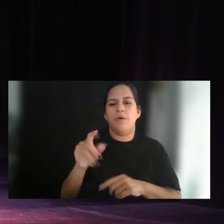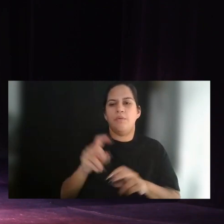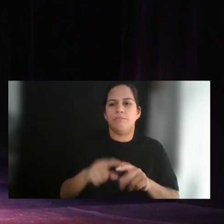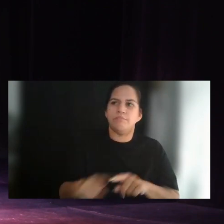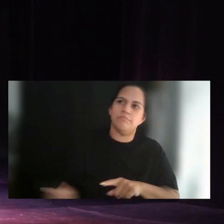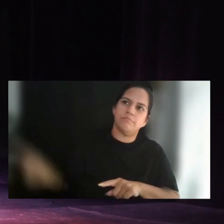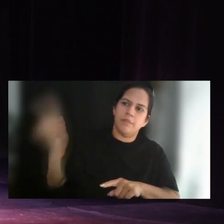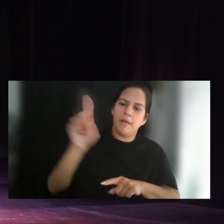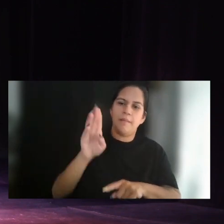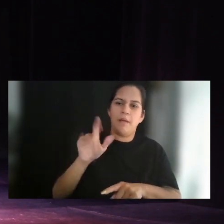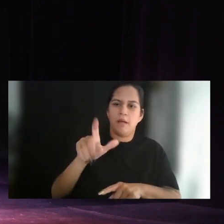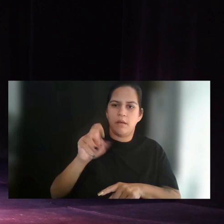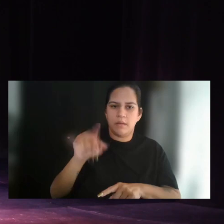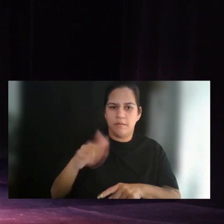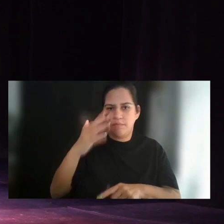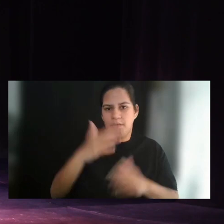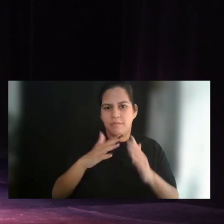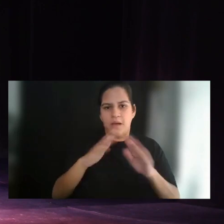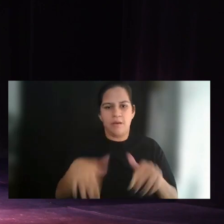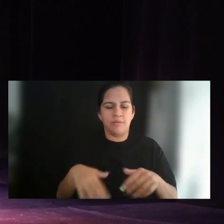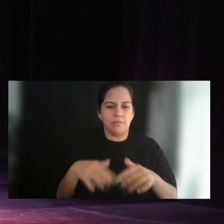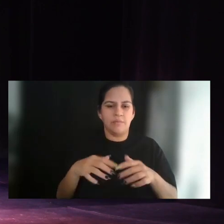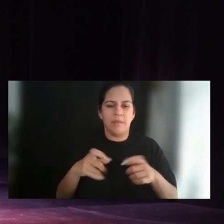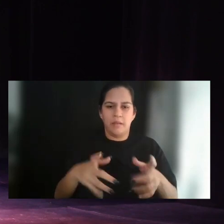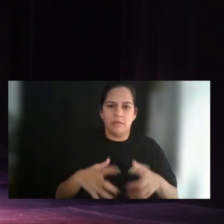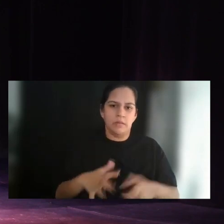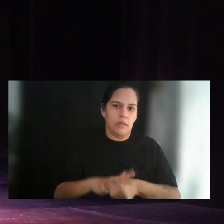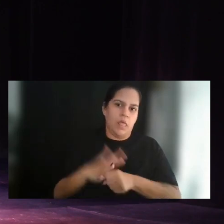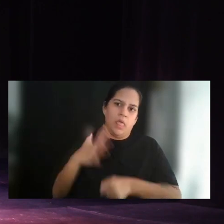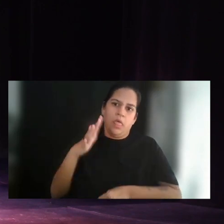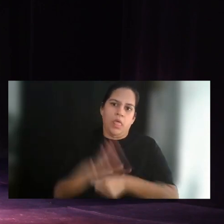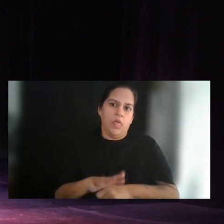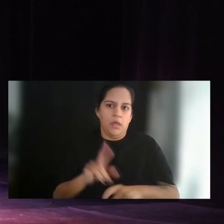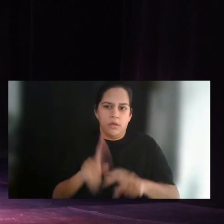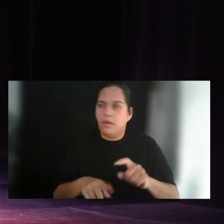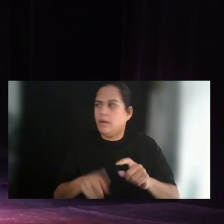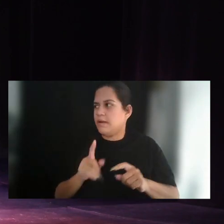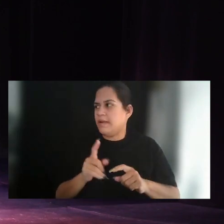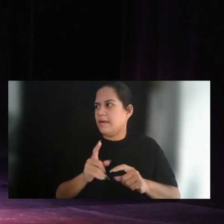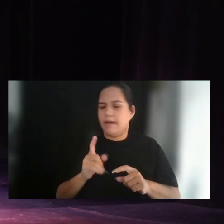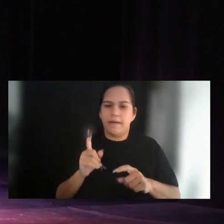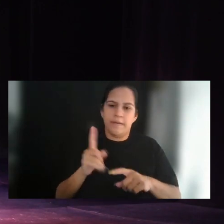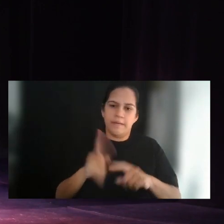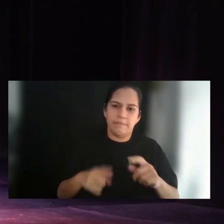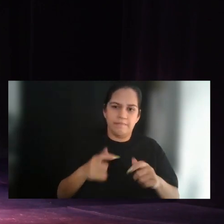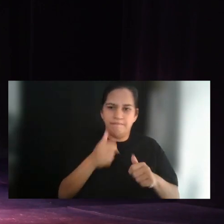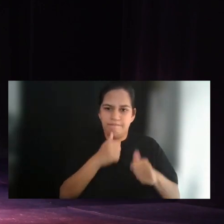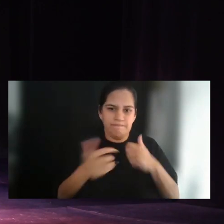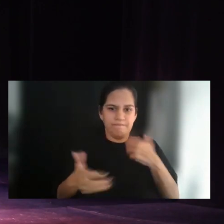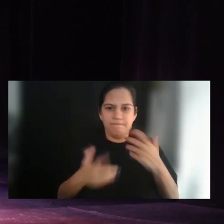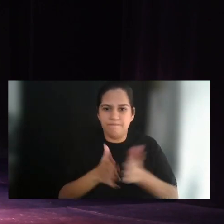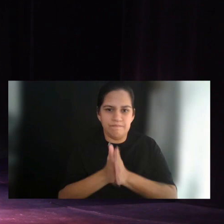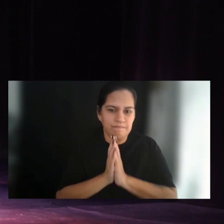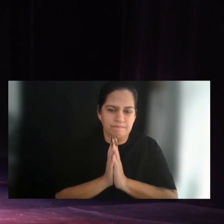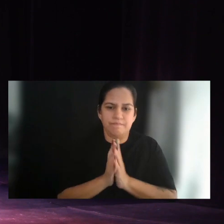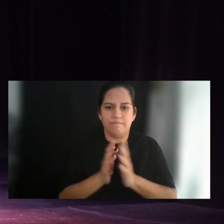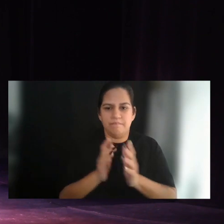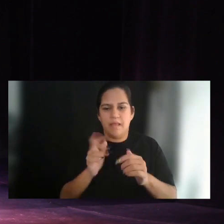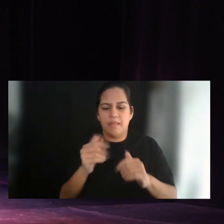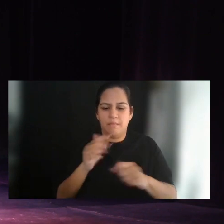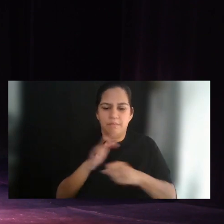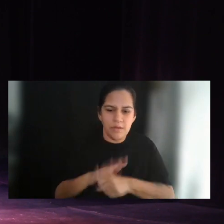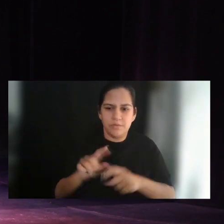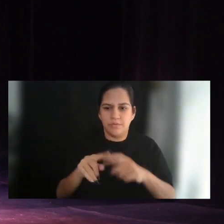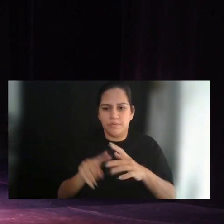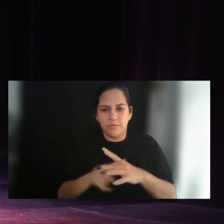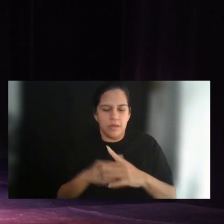manager is imploding. He couldn't compute the request to, you know, manage that and the pressure to start. And so one of our